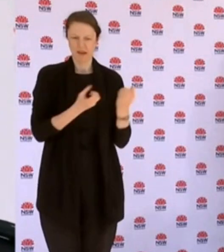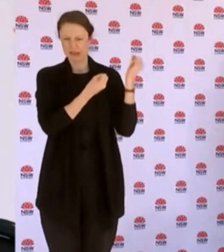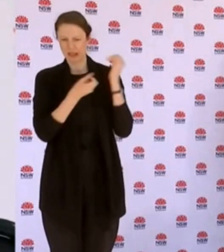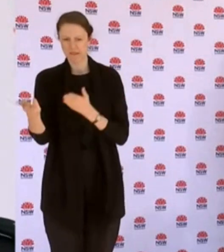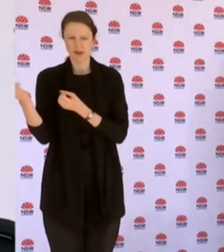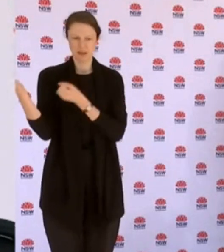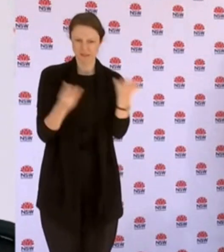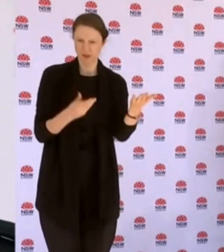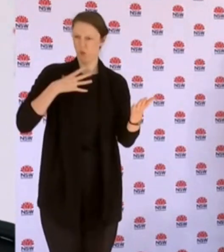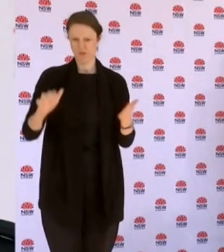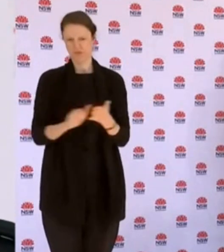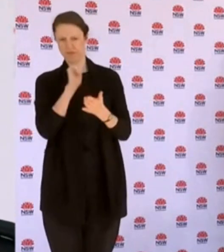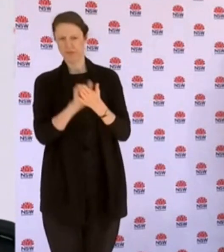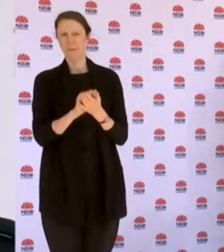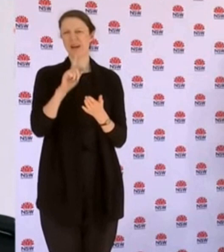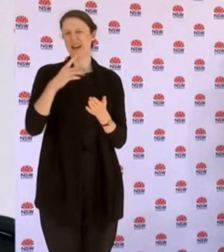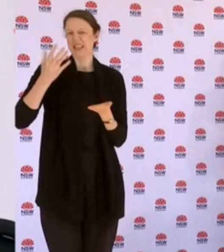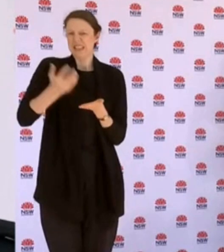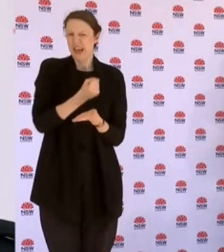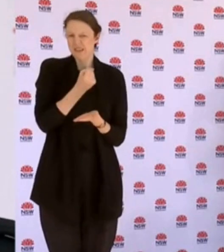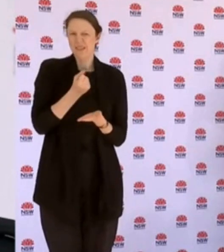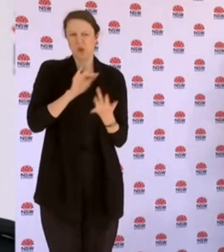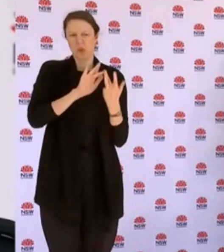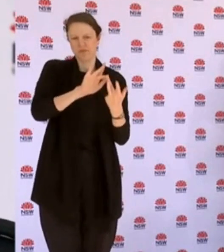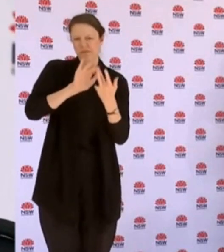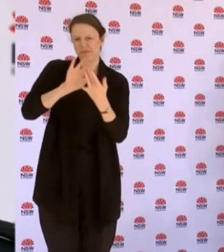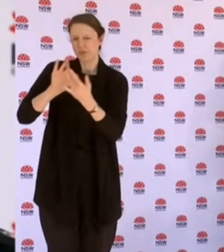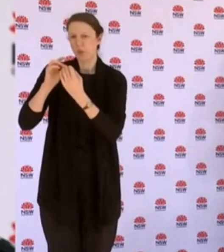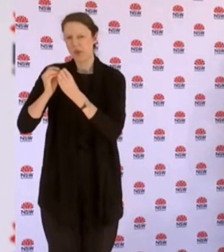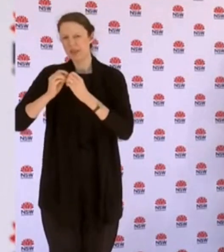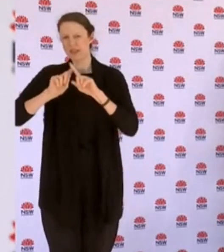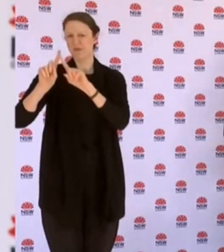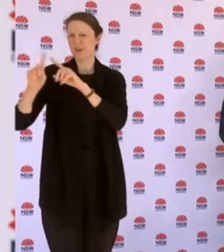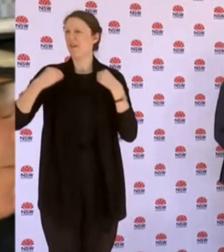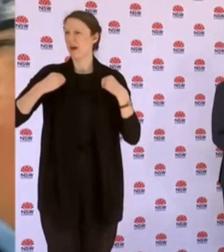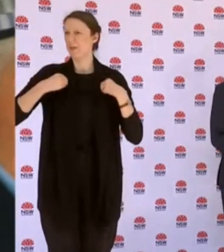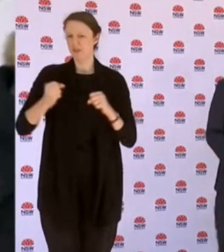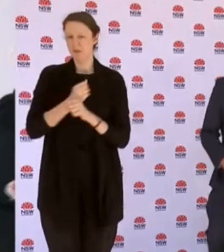the state in the safest possible way, and we'll continue to work with industry to make sure that occurs.